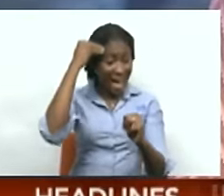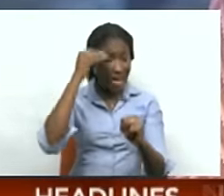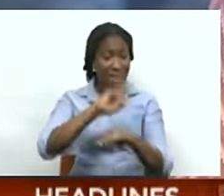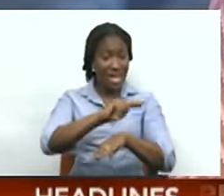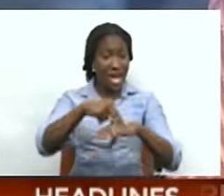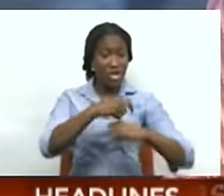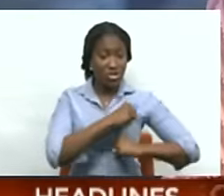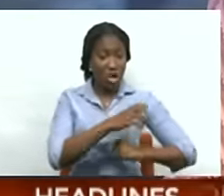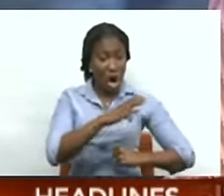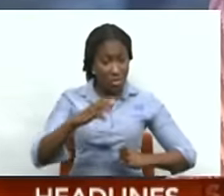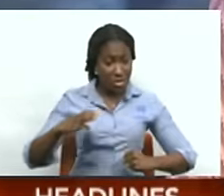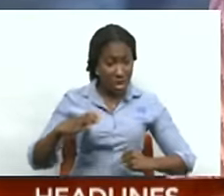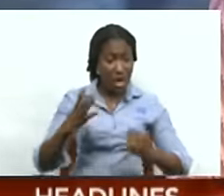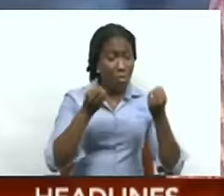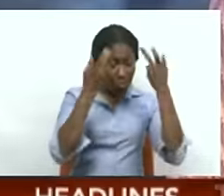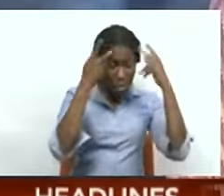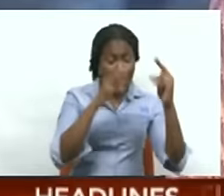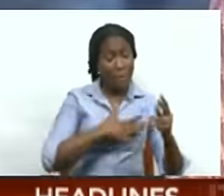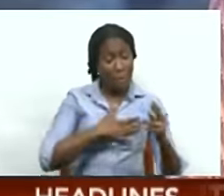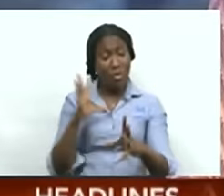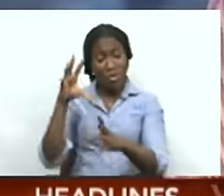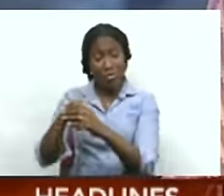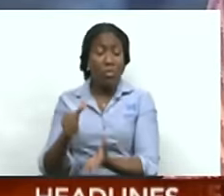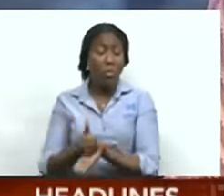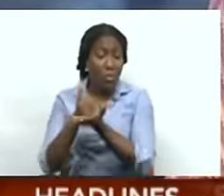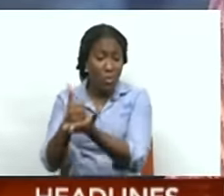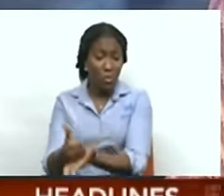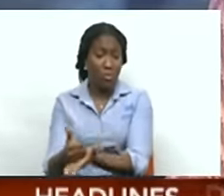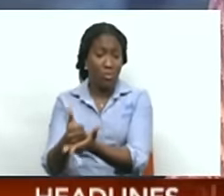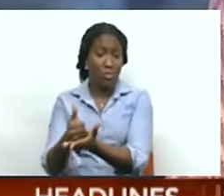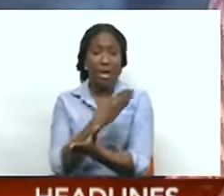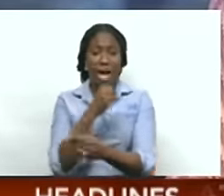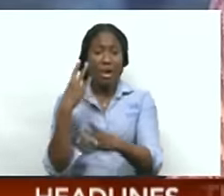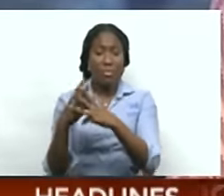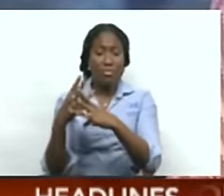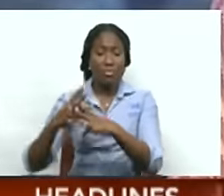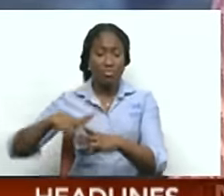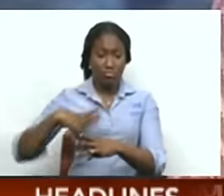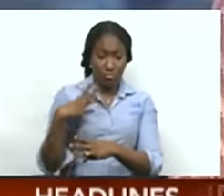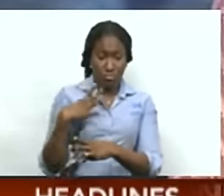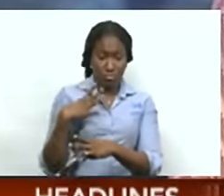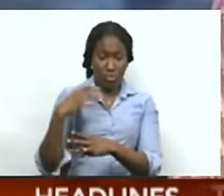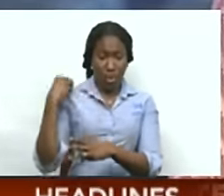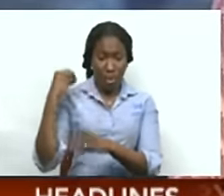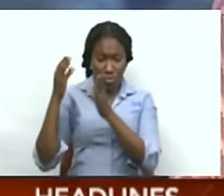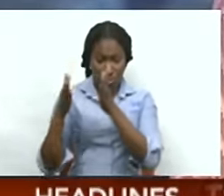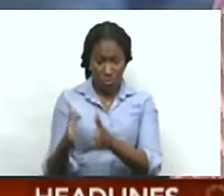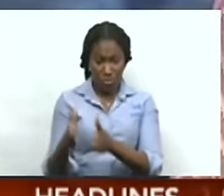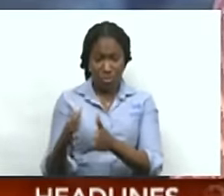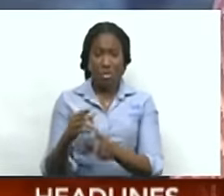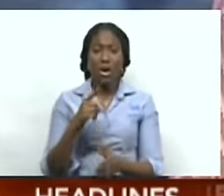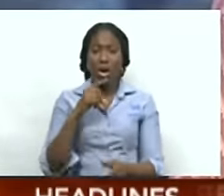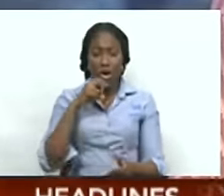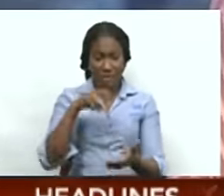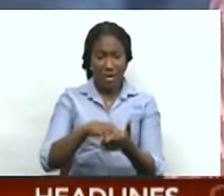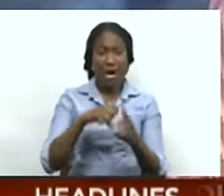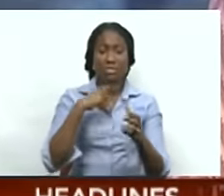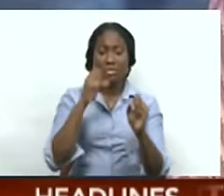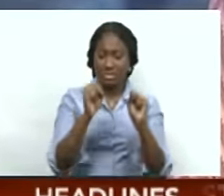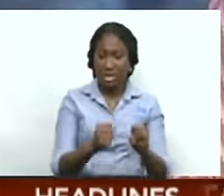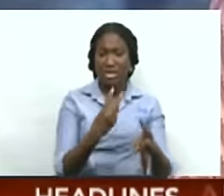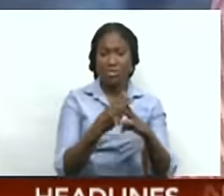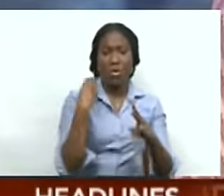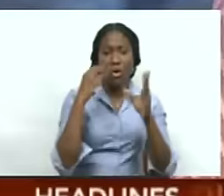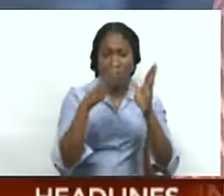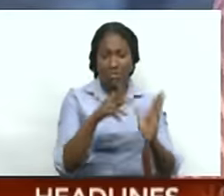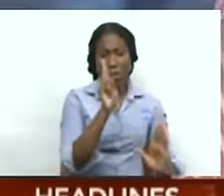to the association's call, Prisons Commissioner Deo Prasad Ramutar had confirmed Smith's murder, but efforts to contact him on the